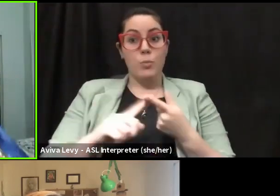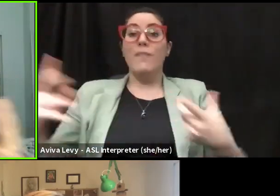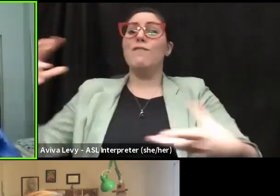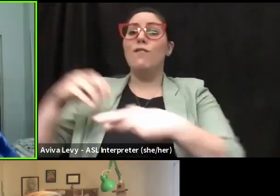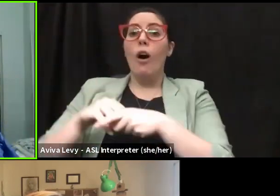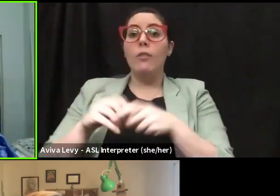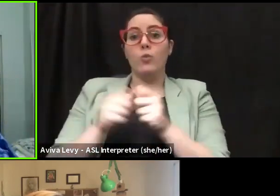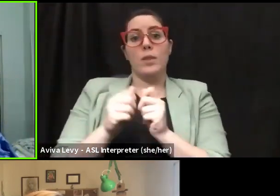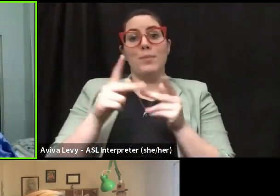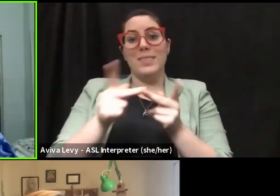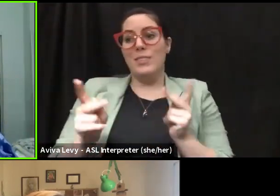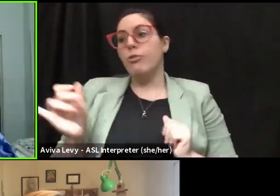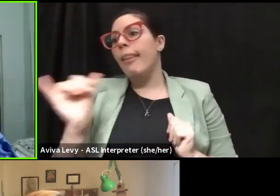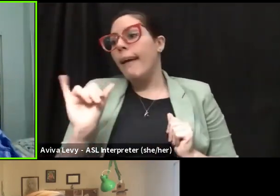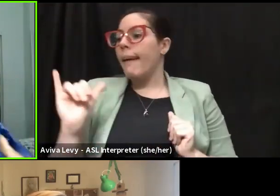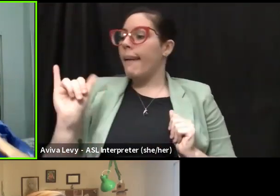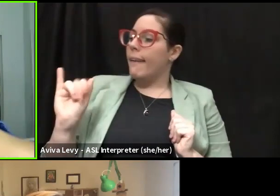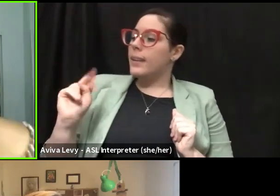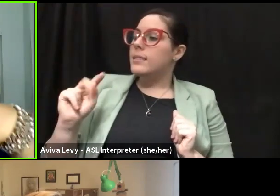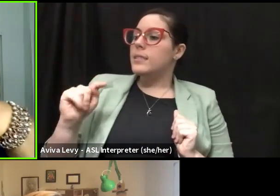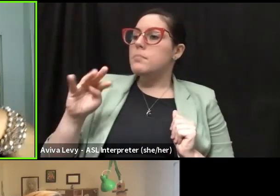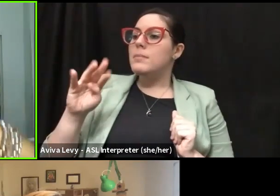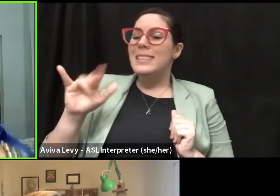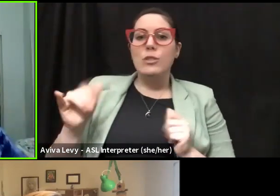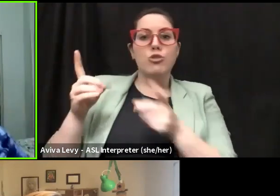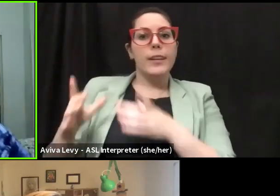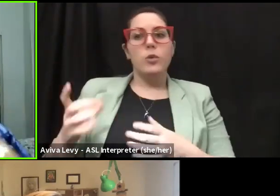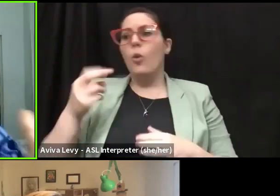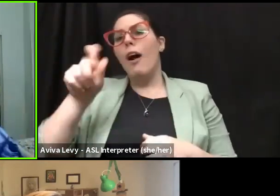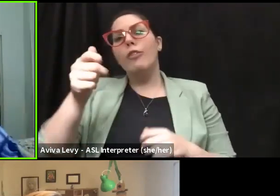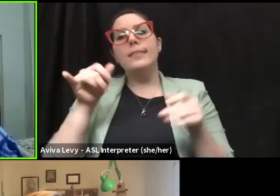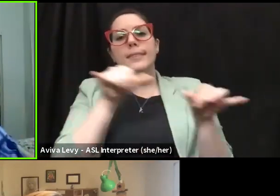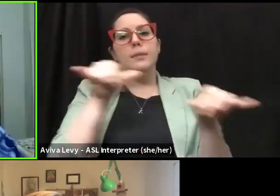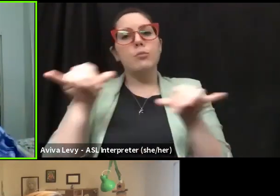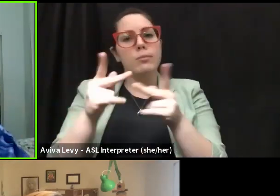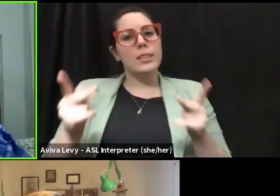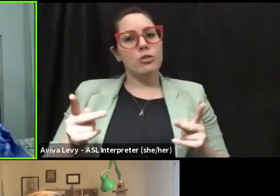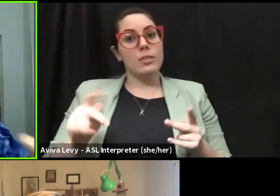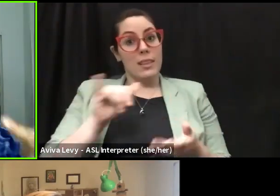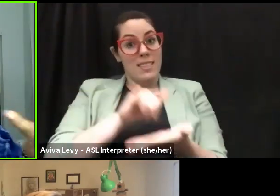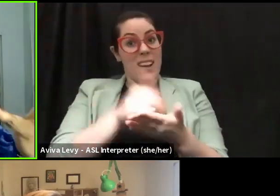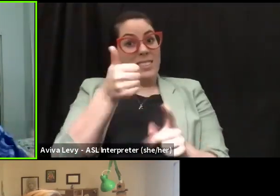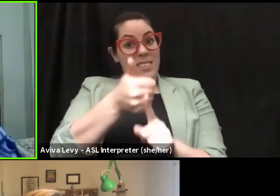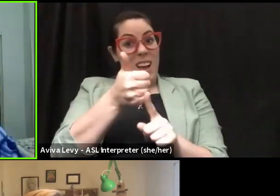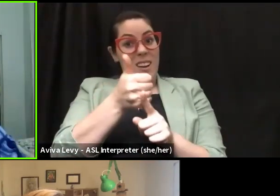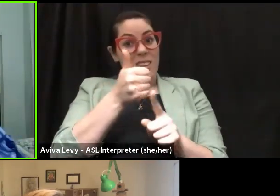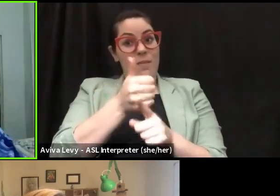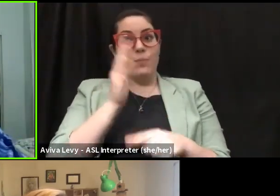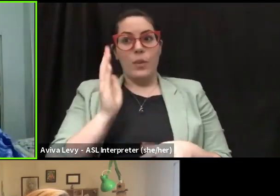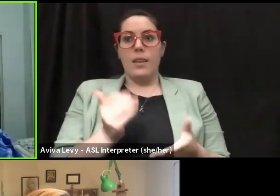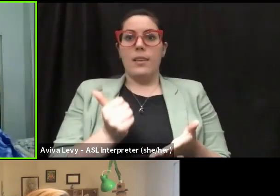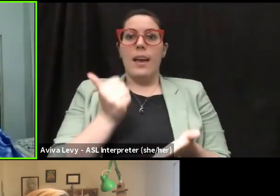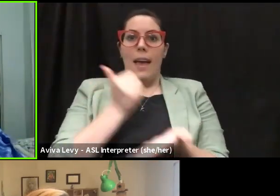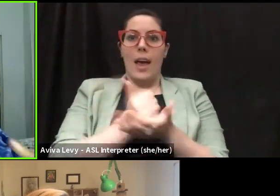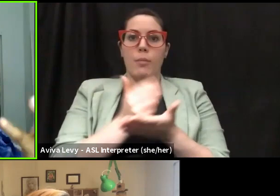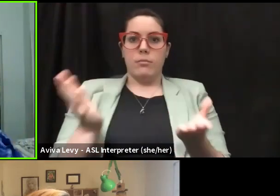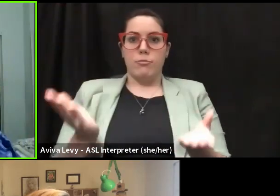direction and intimacy work in general to help raise to help elevate